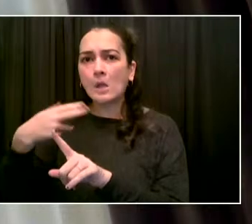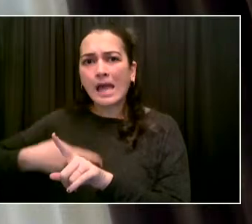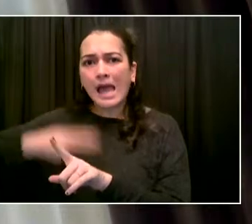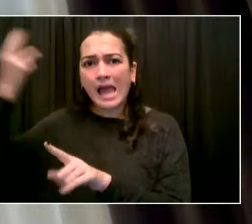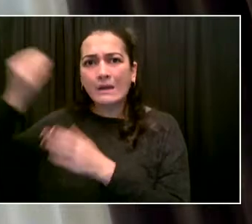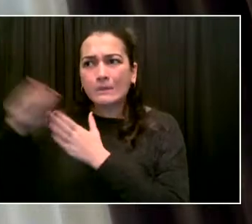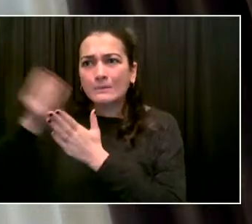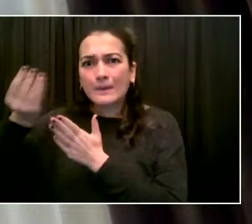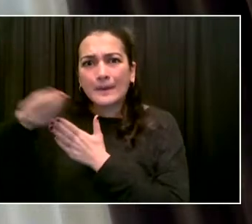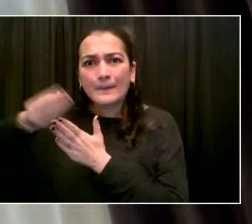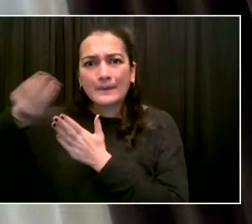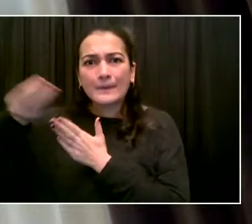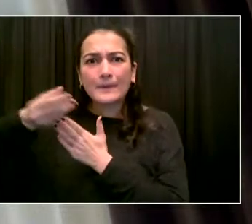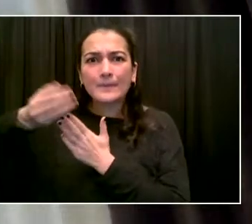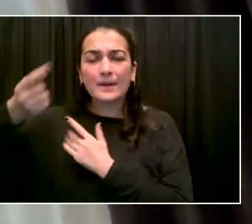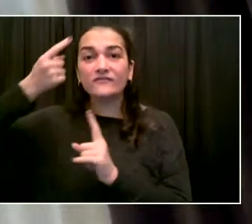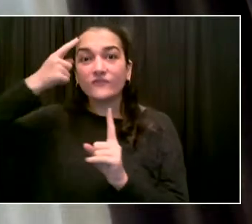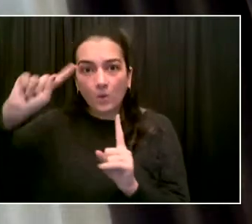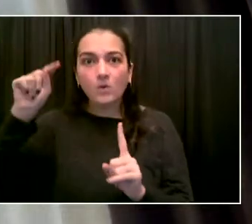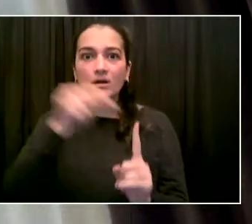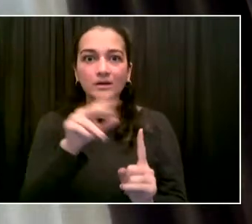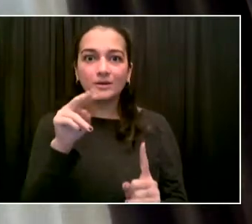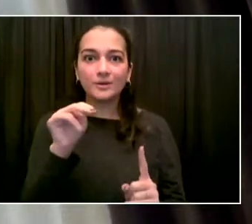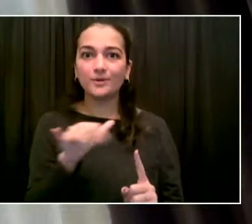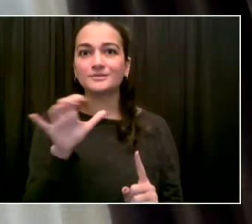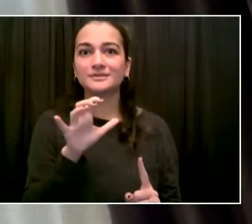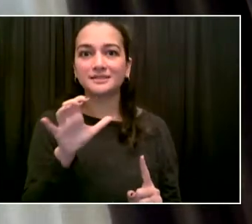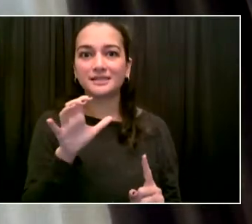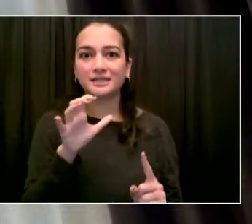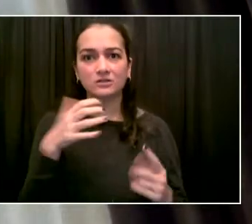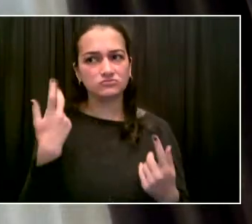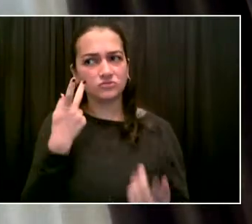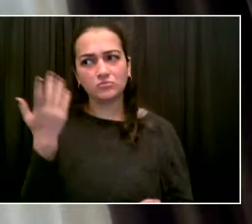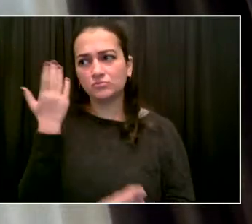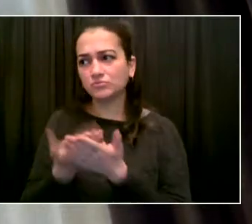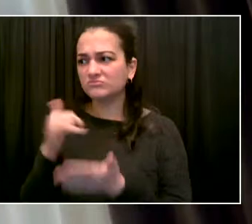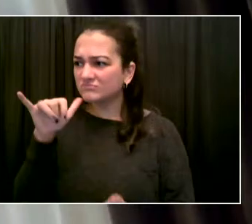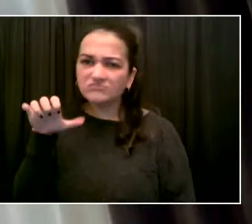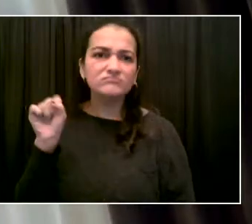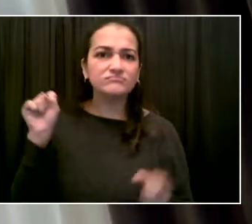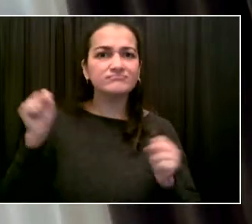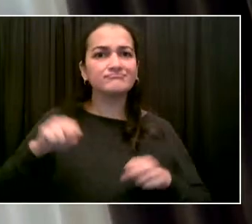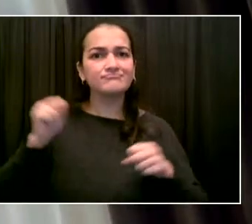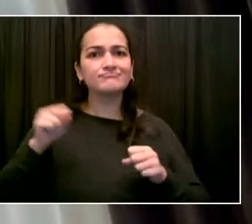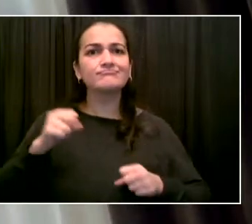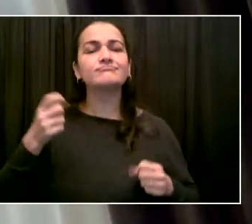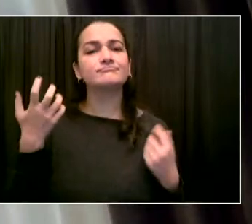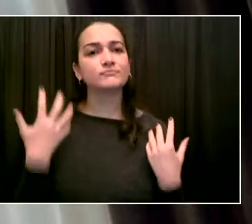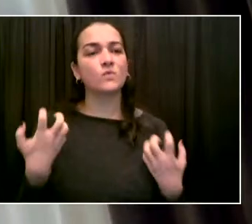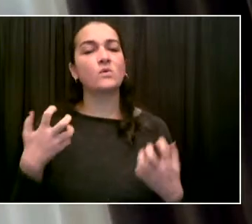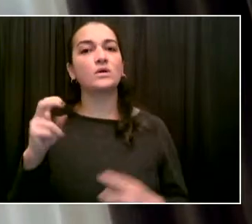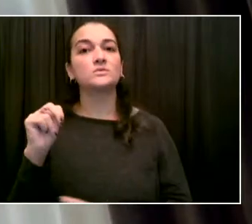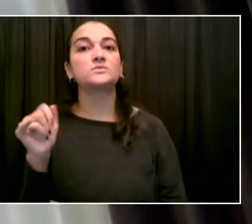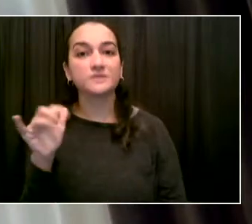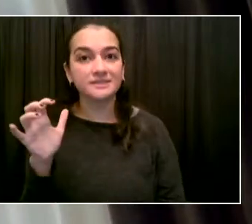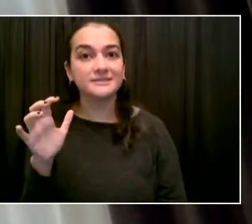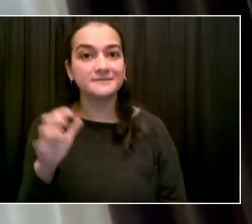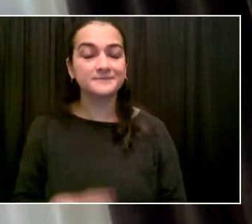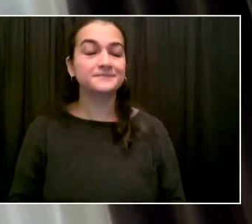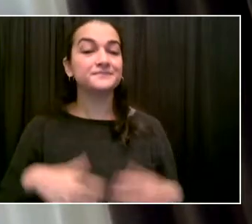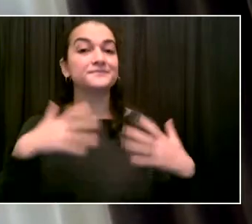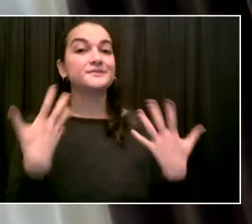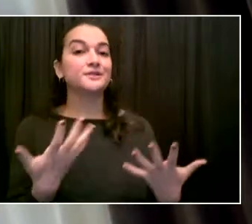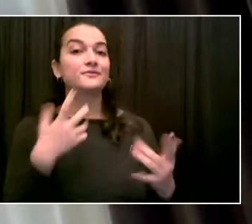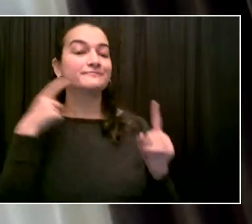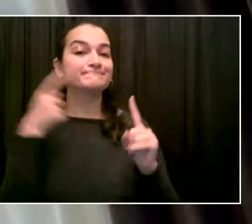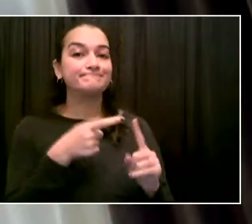I'd like to take this opportunity to say thank you for making sure that New York is in great shape. I was